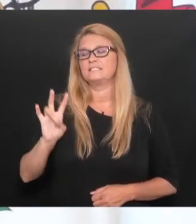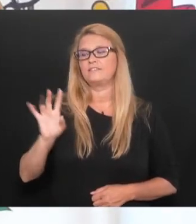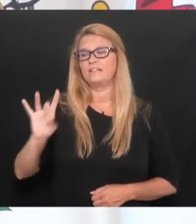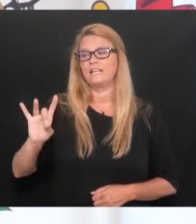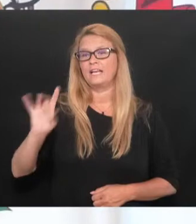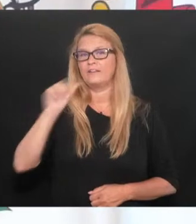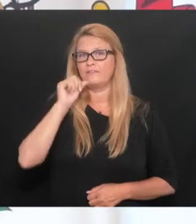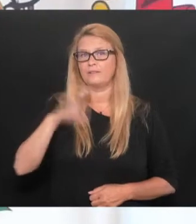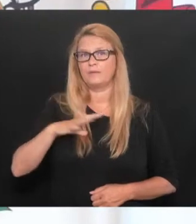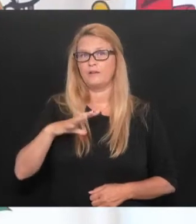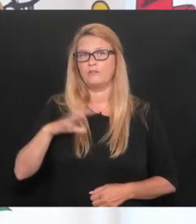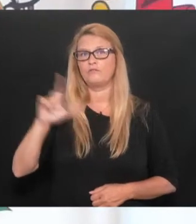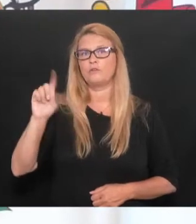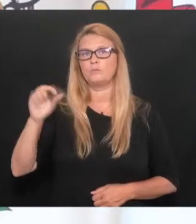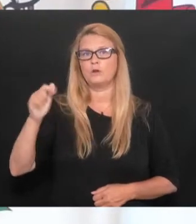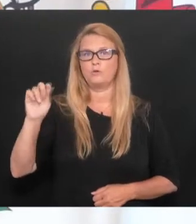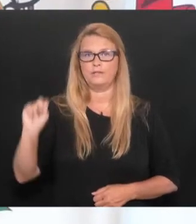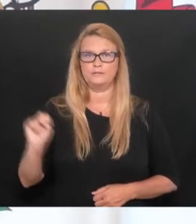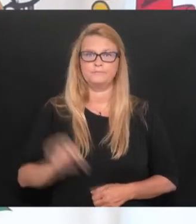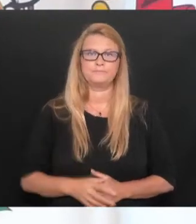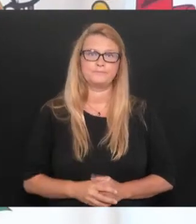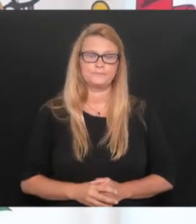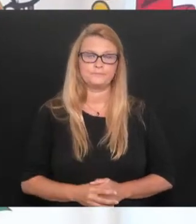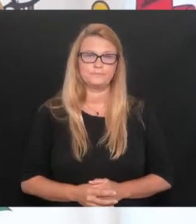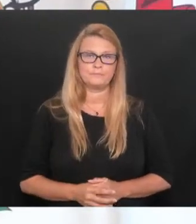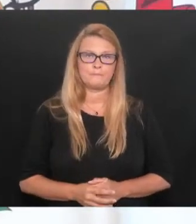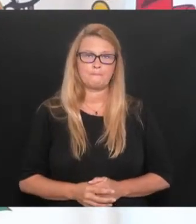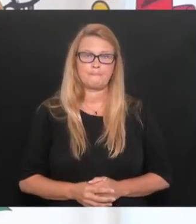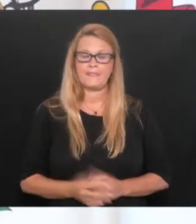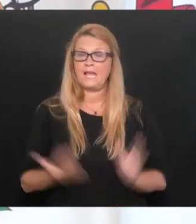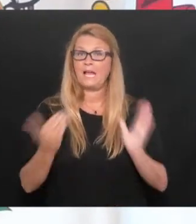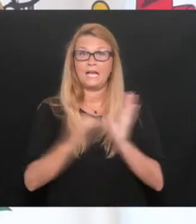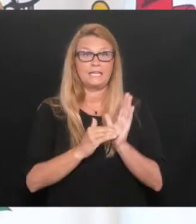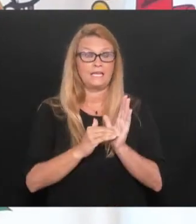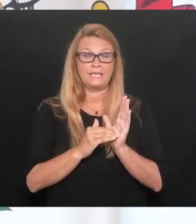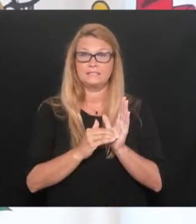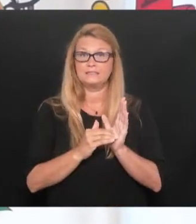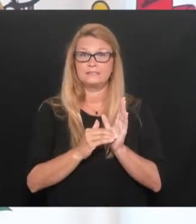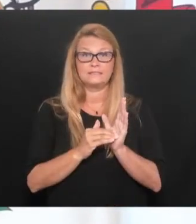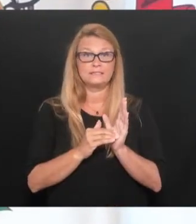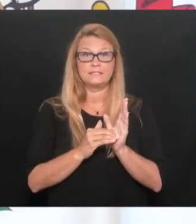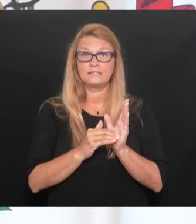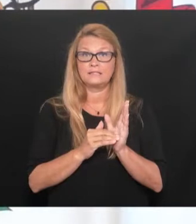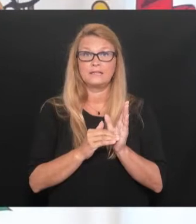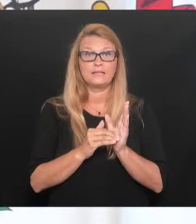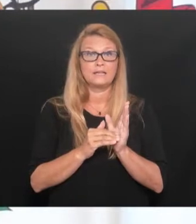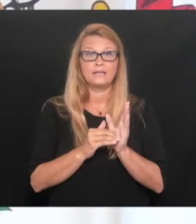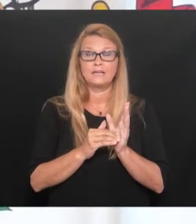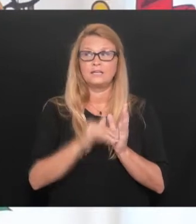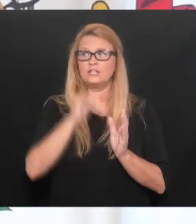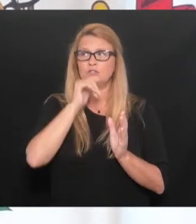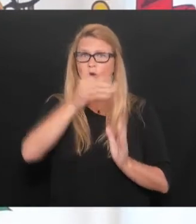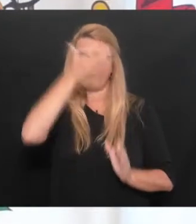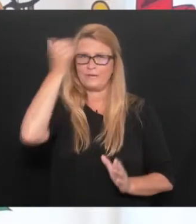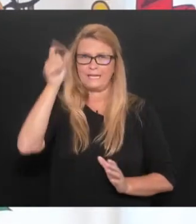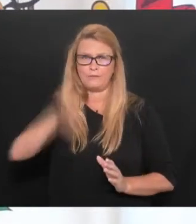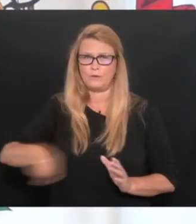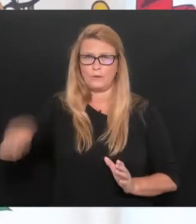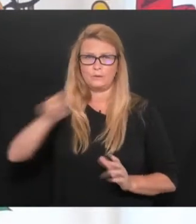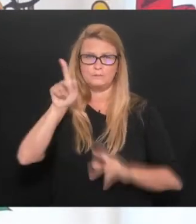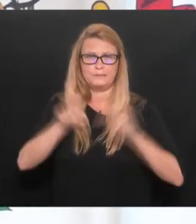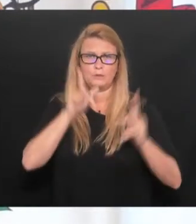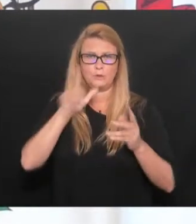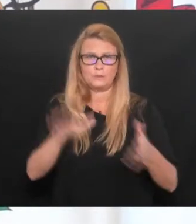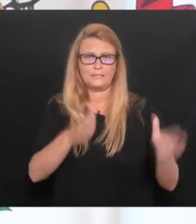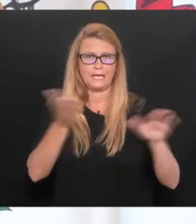female from Logan County. Again, I say it over and over and over. You can't let these people just become a number.